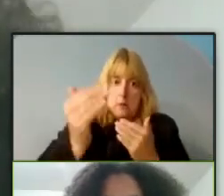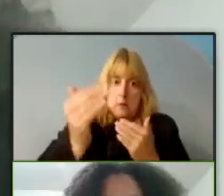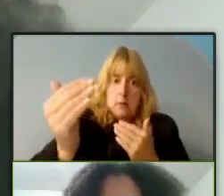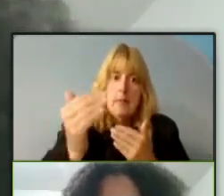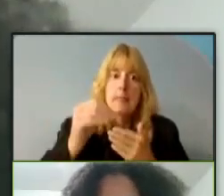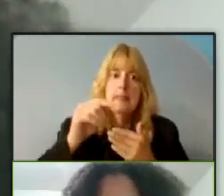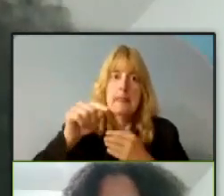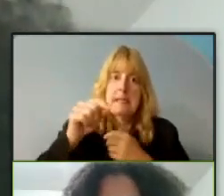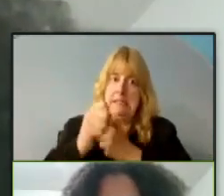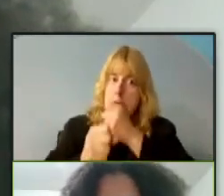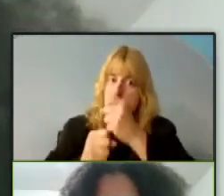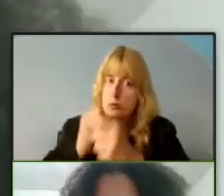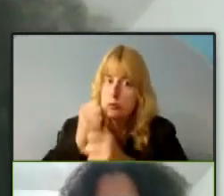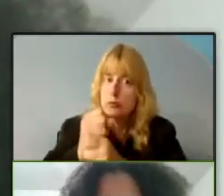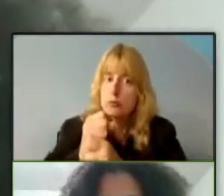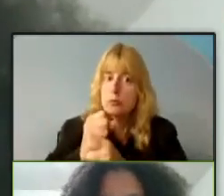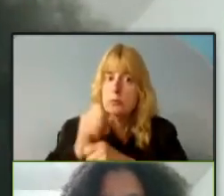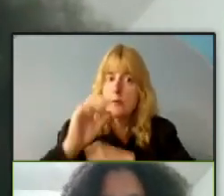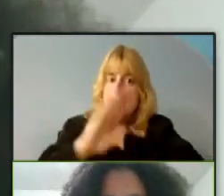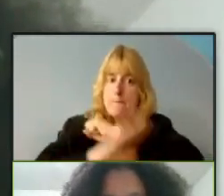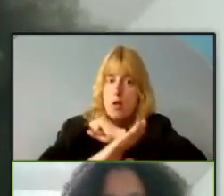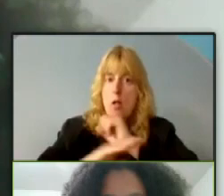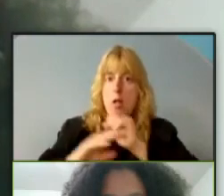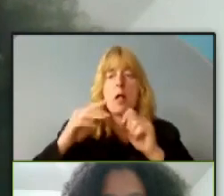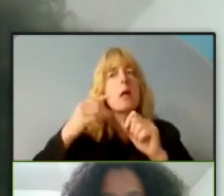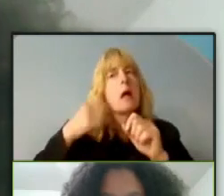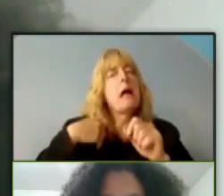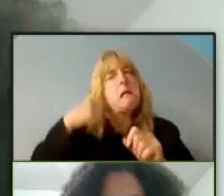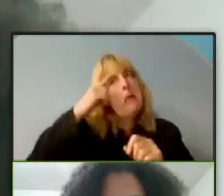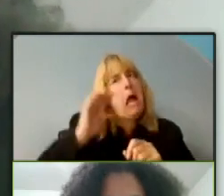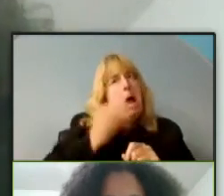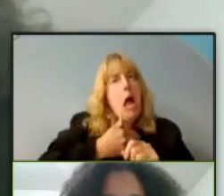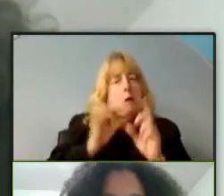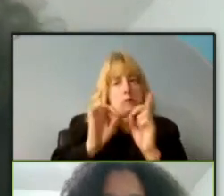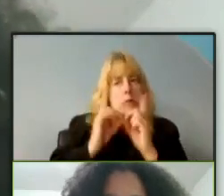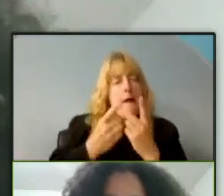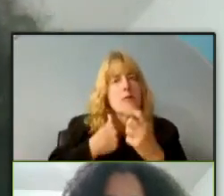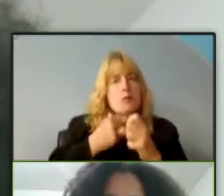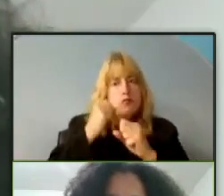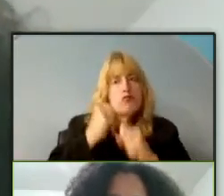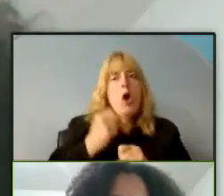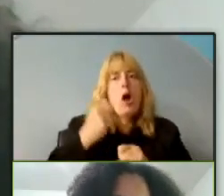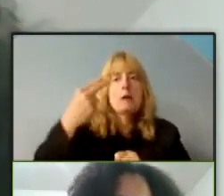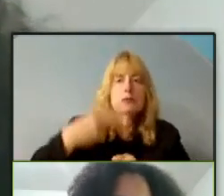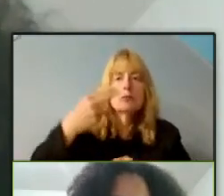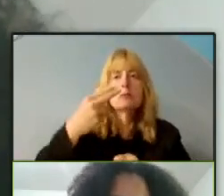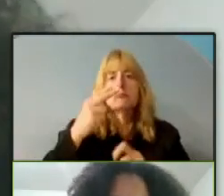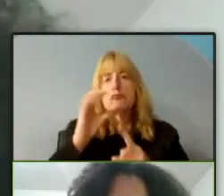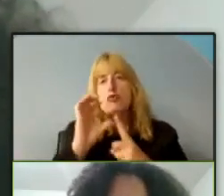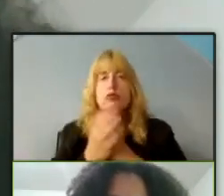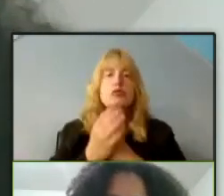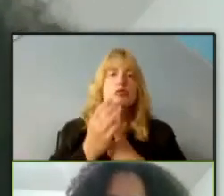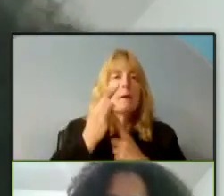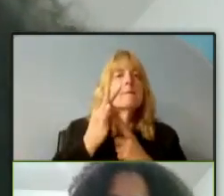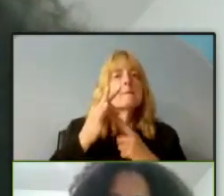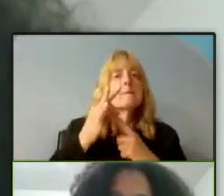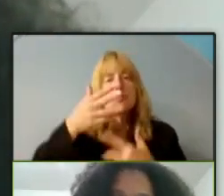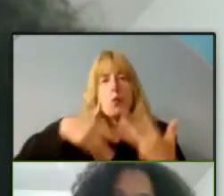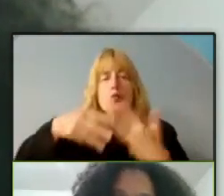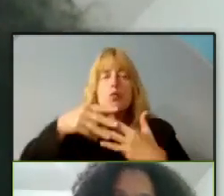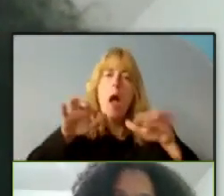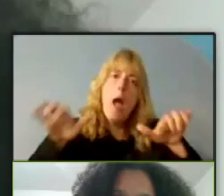I think our district has a strong history and culture of social activism and social justice just among our staff